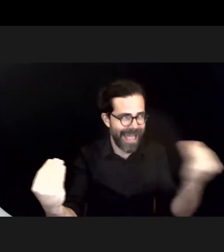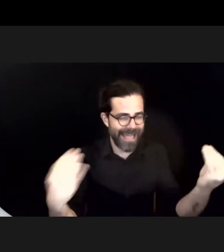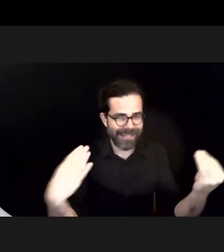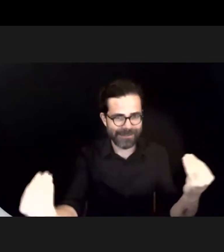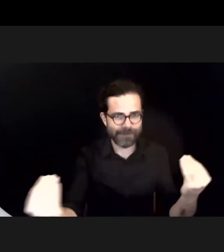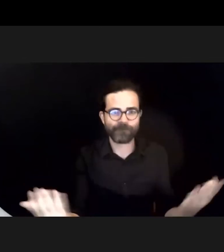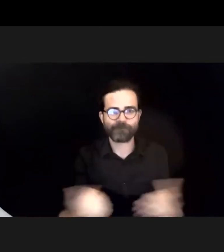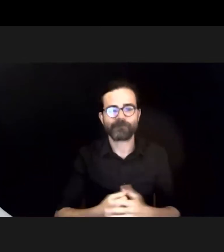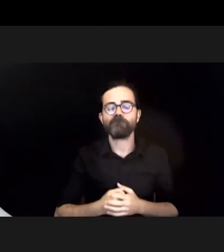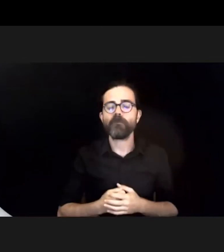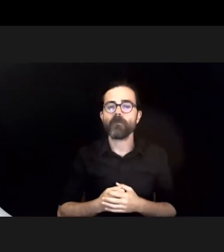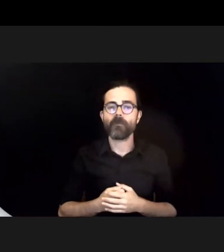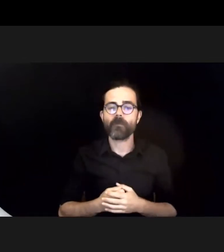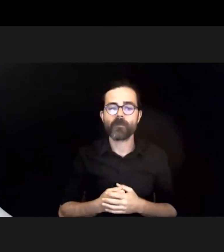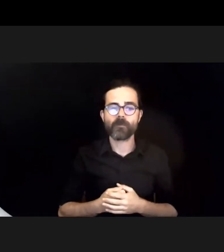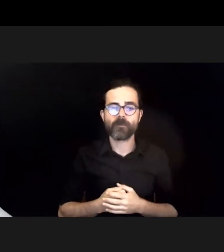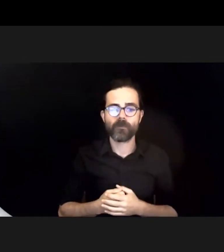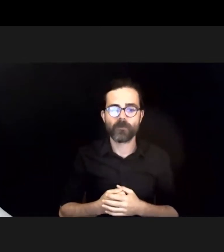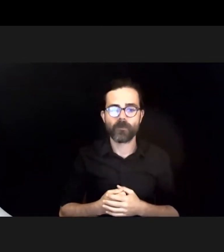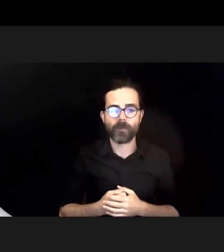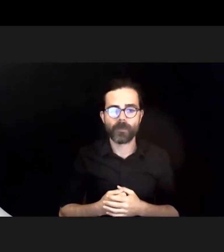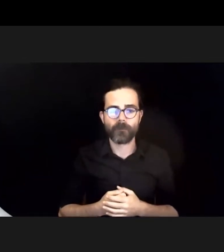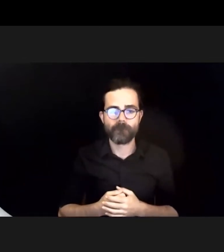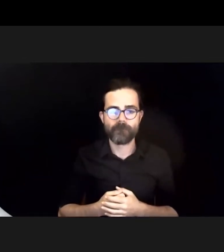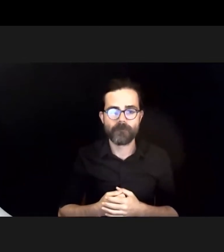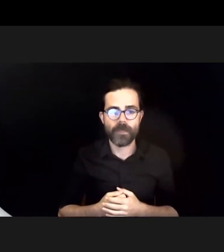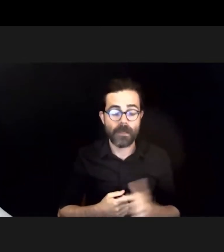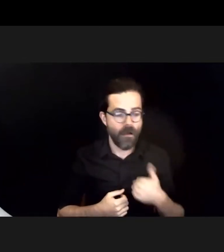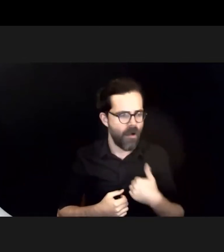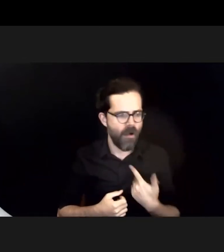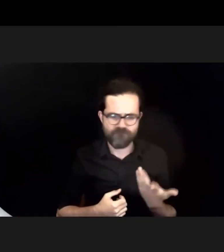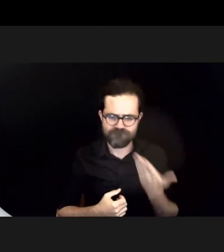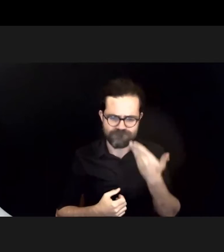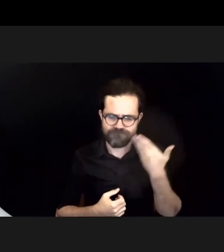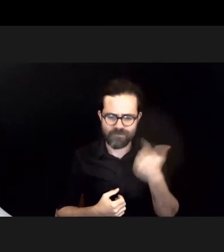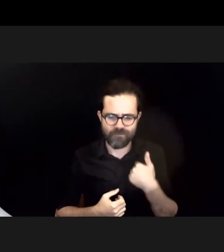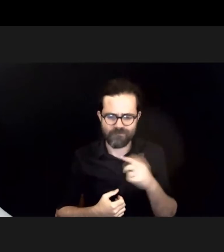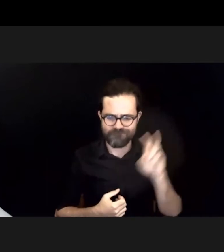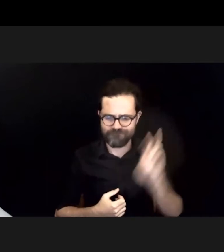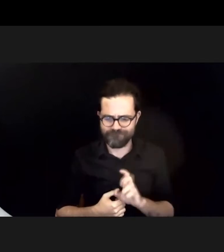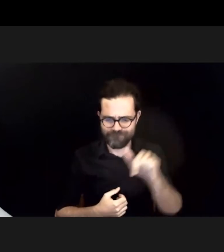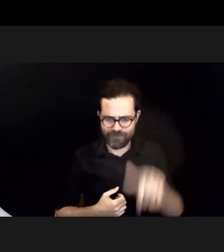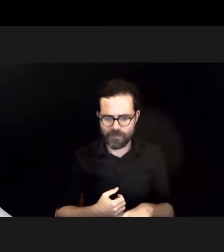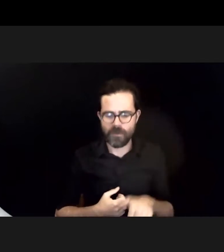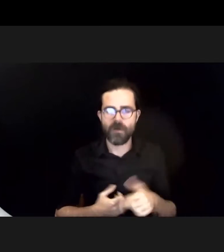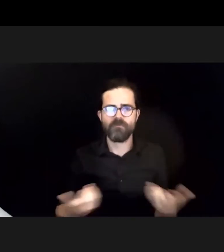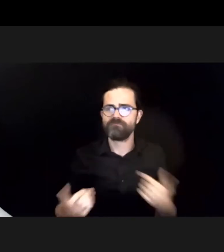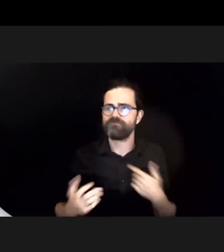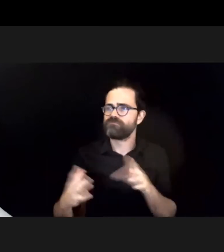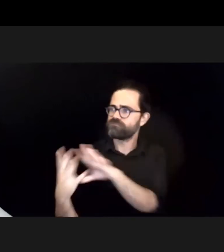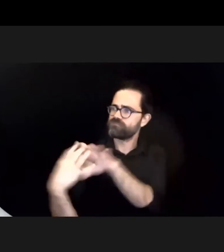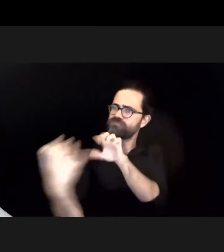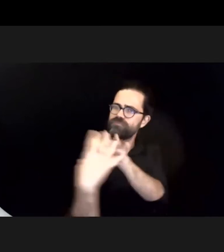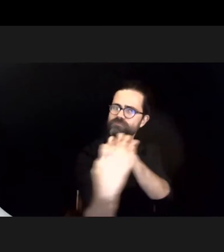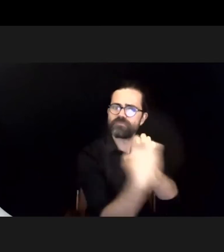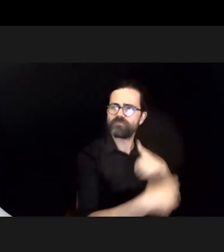really inspiring to be here because it brings together two things that we are really passionate about